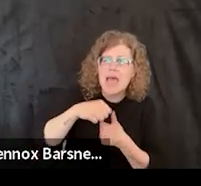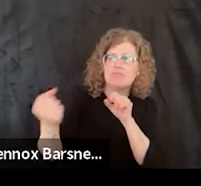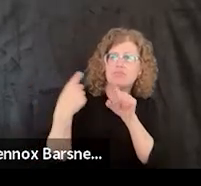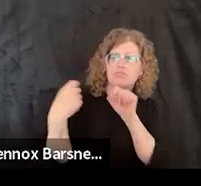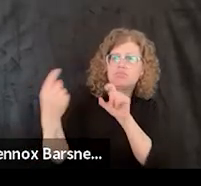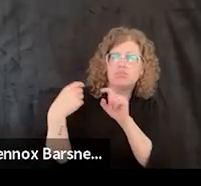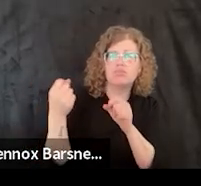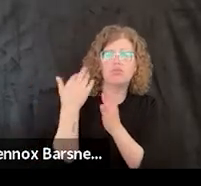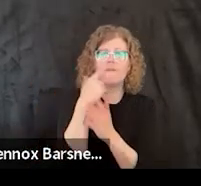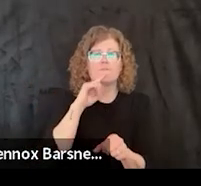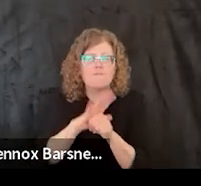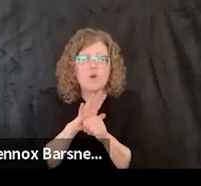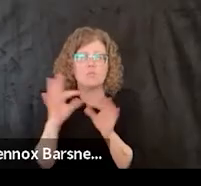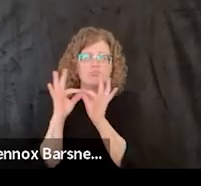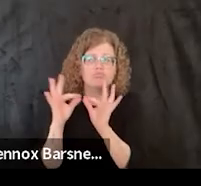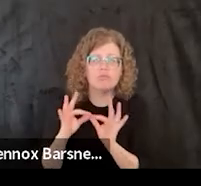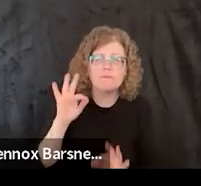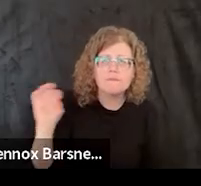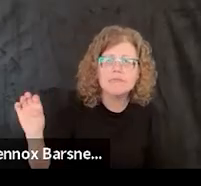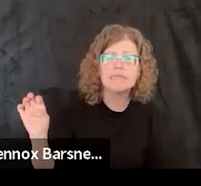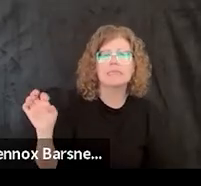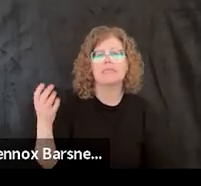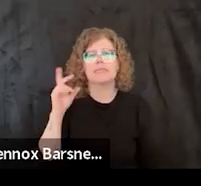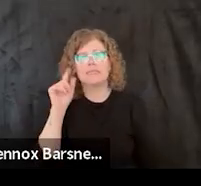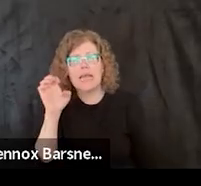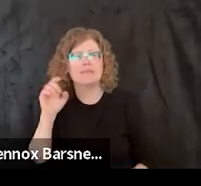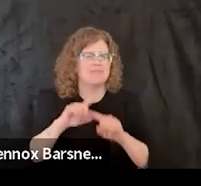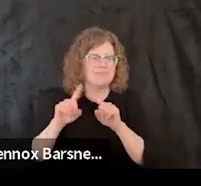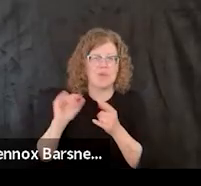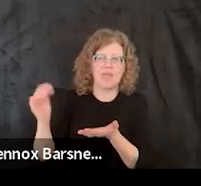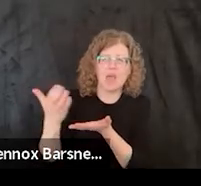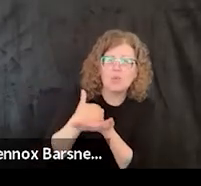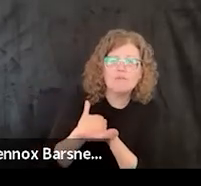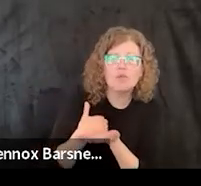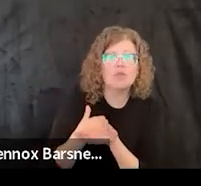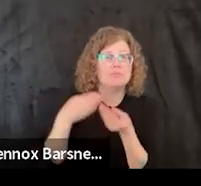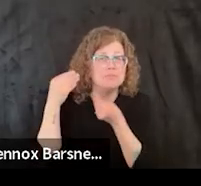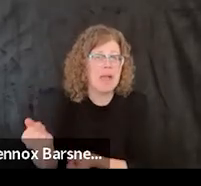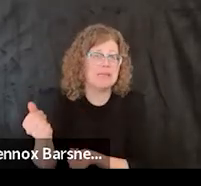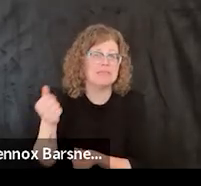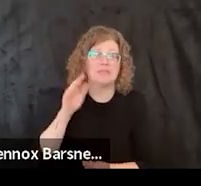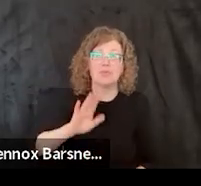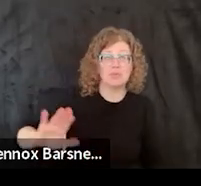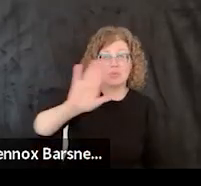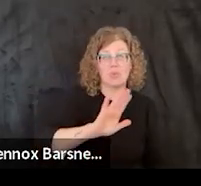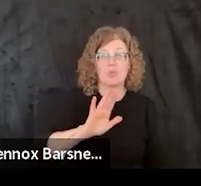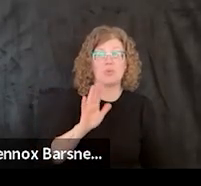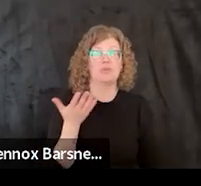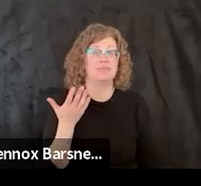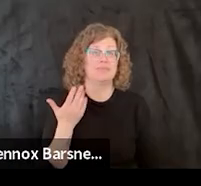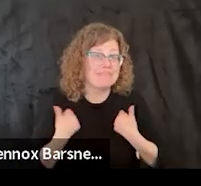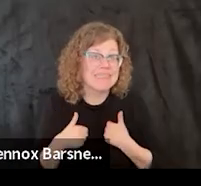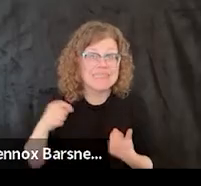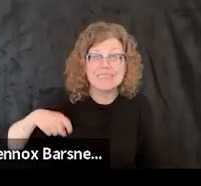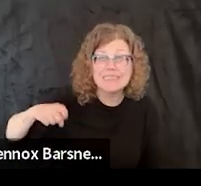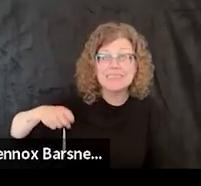past examples of revenue. For expenses like subsistence, you do not need to upload a PDF